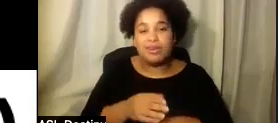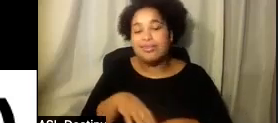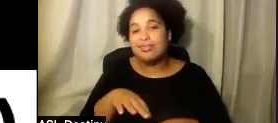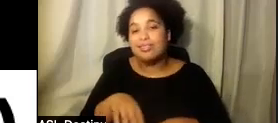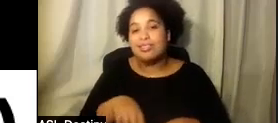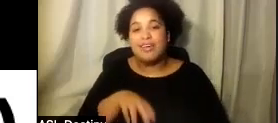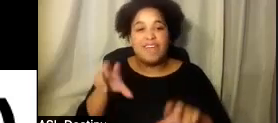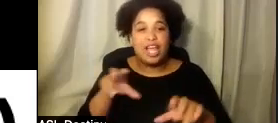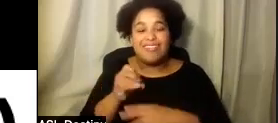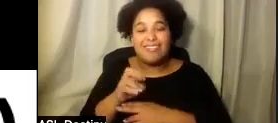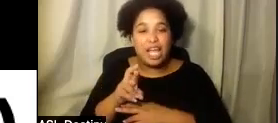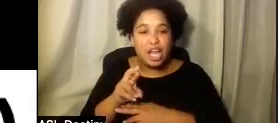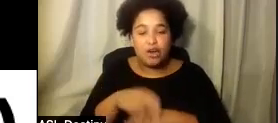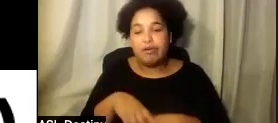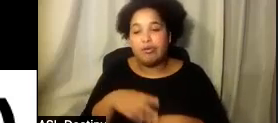event.